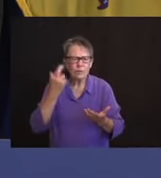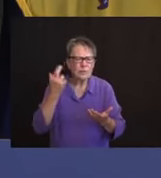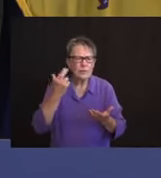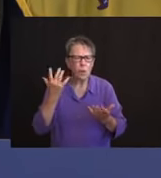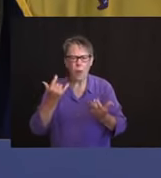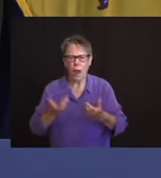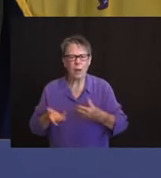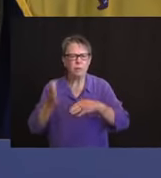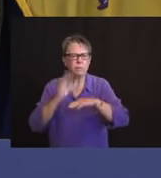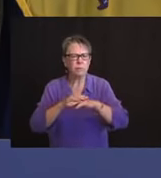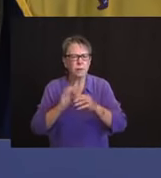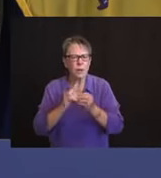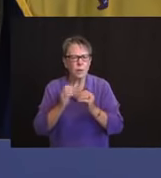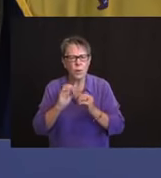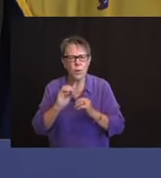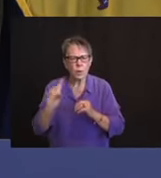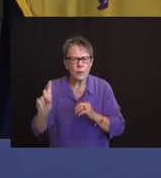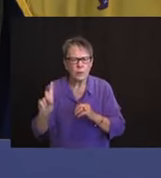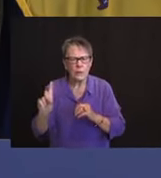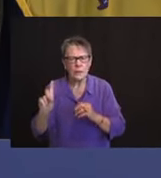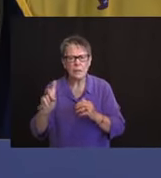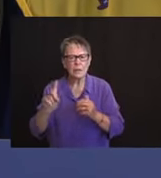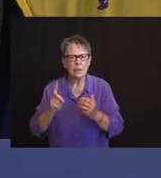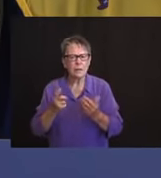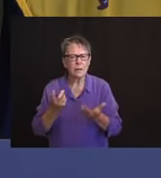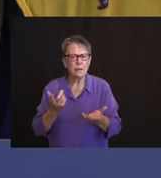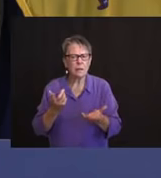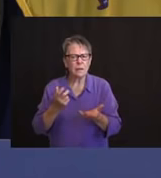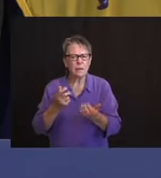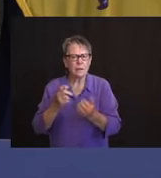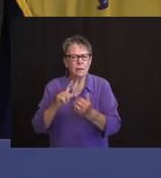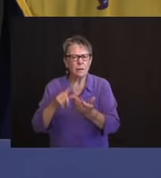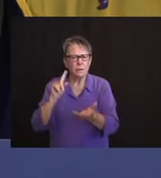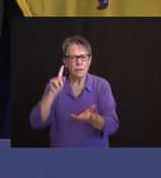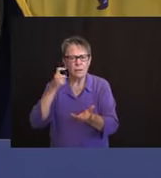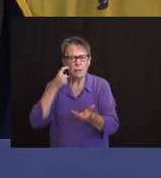what's your reaction to this problem and the fact that it is apparently getting worse?